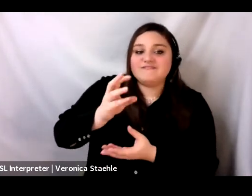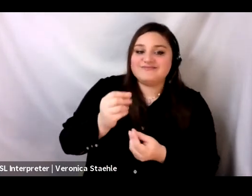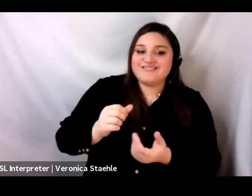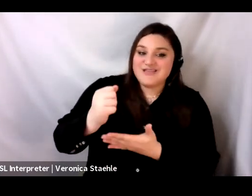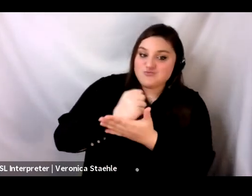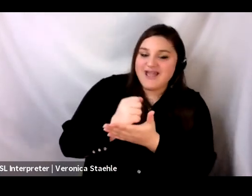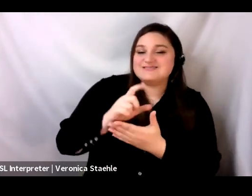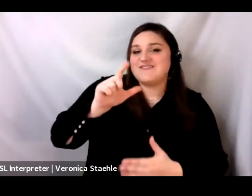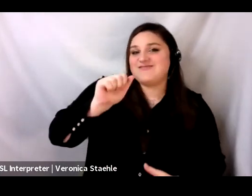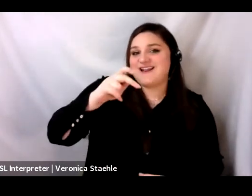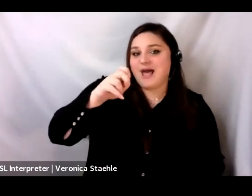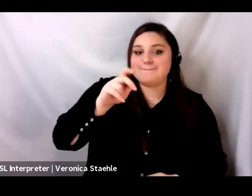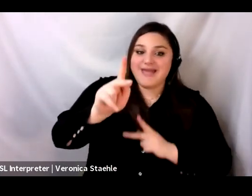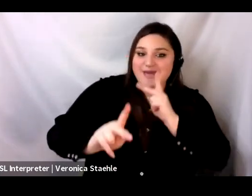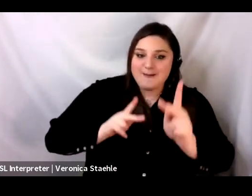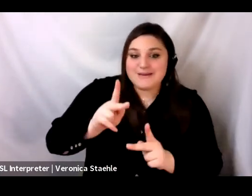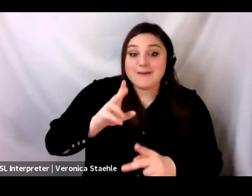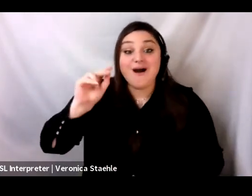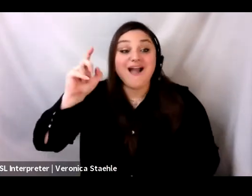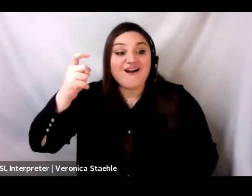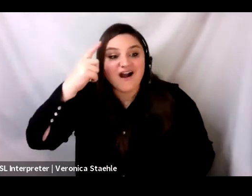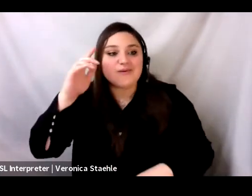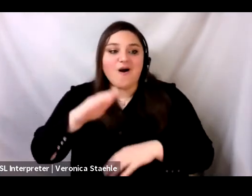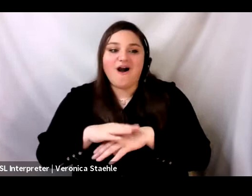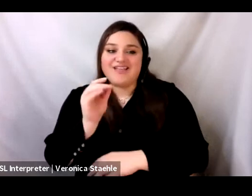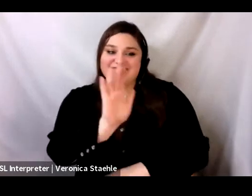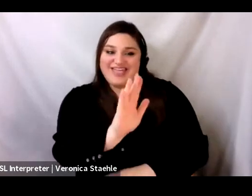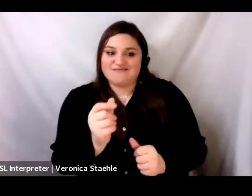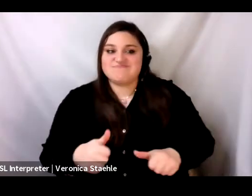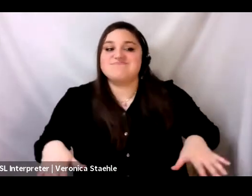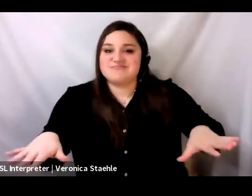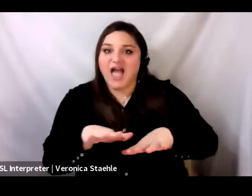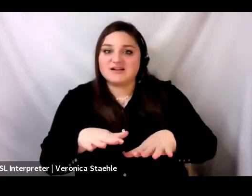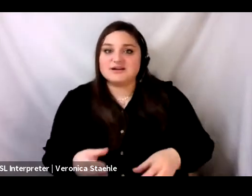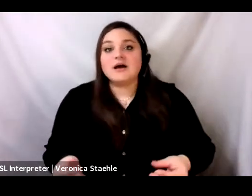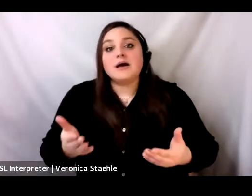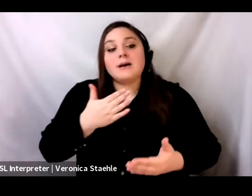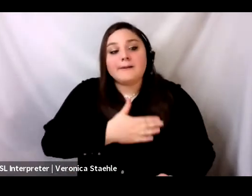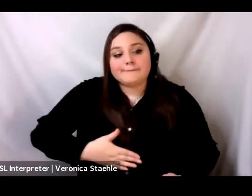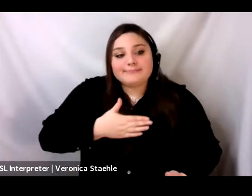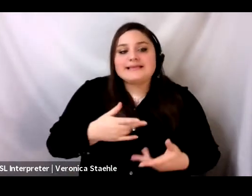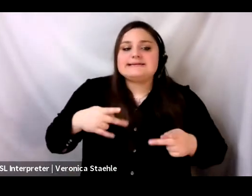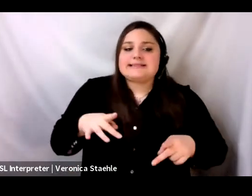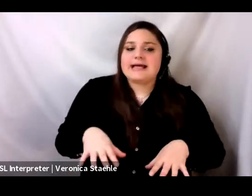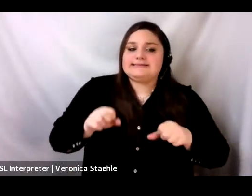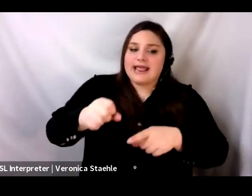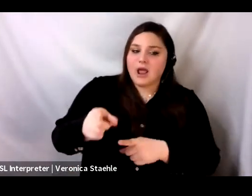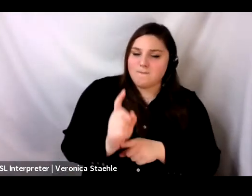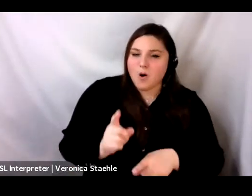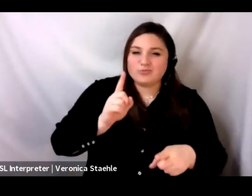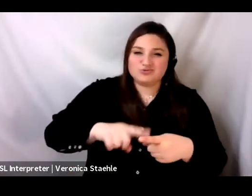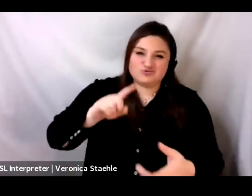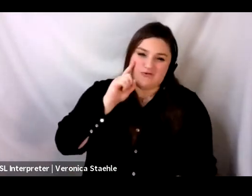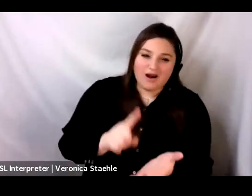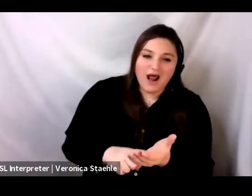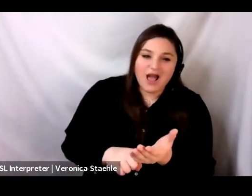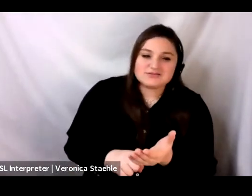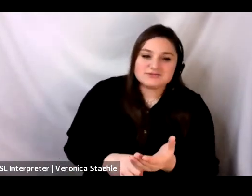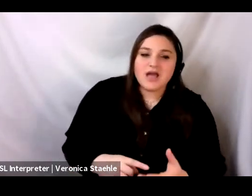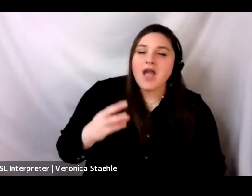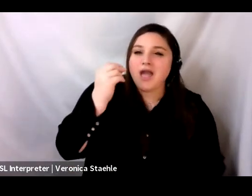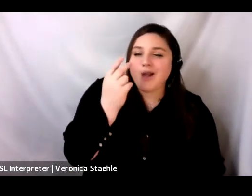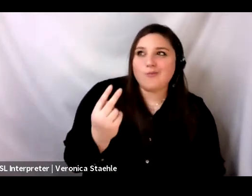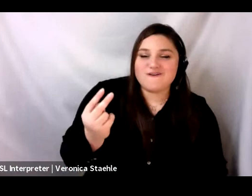land. Please join me in taking a moment to recognize and reflect on the centuries of violence,